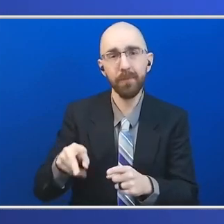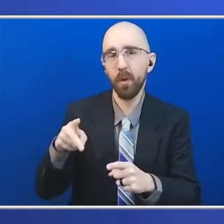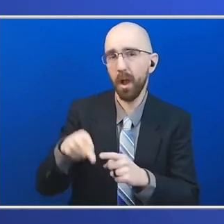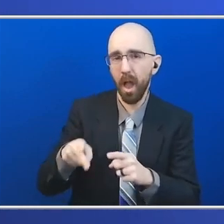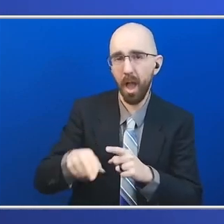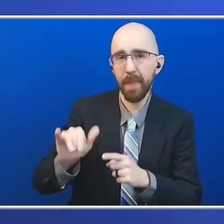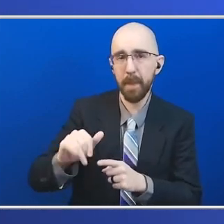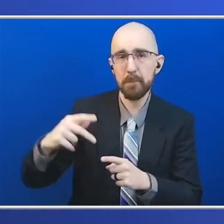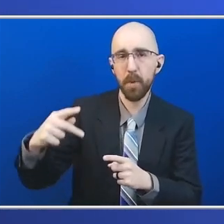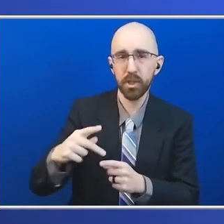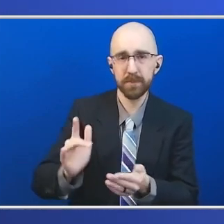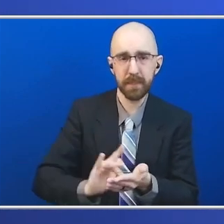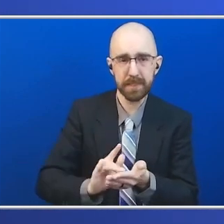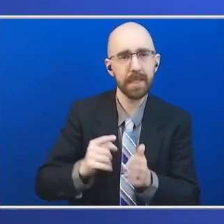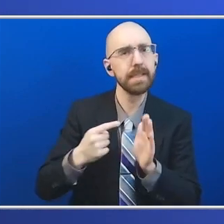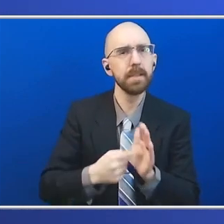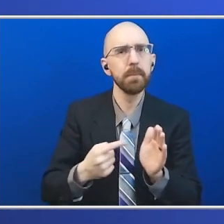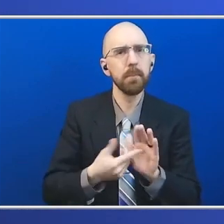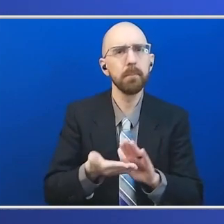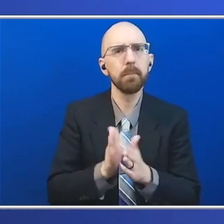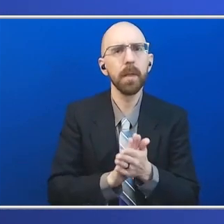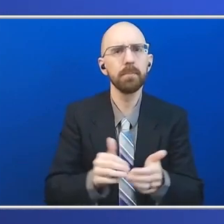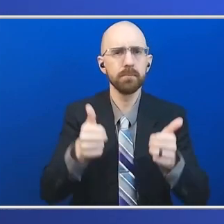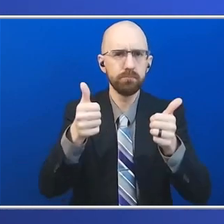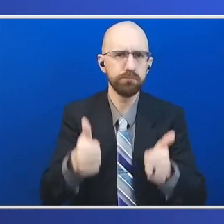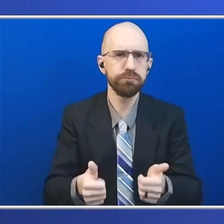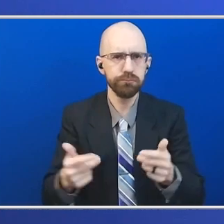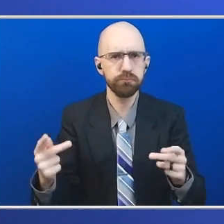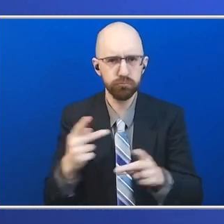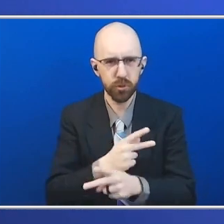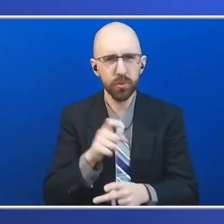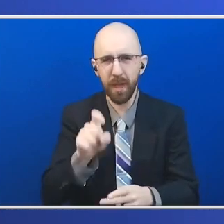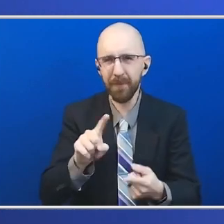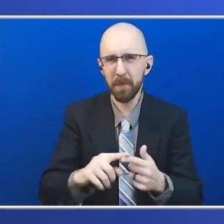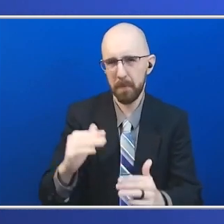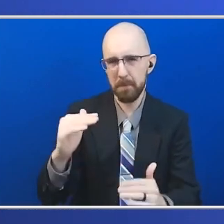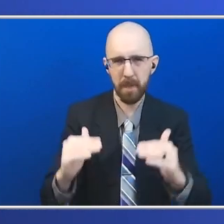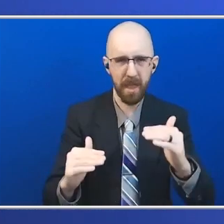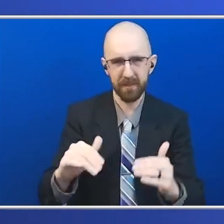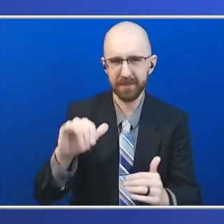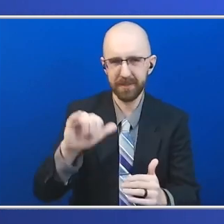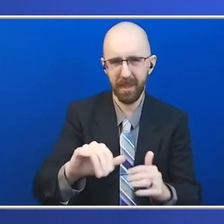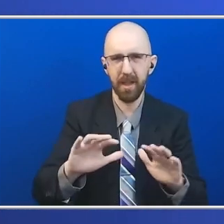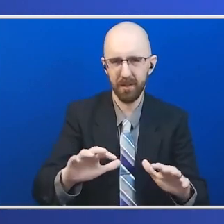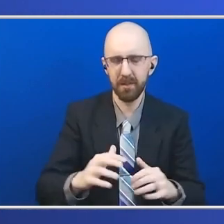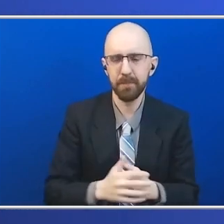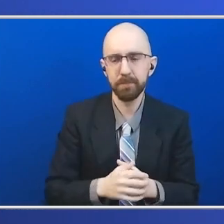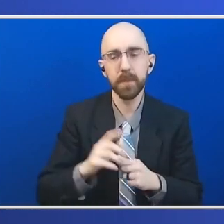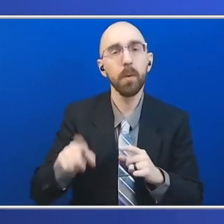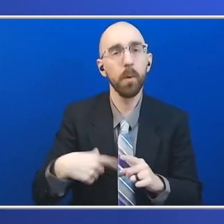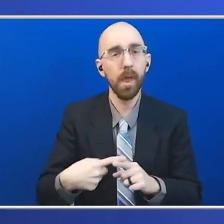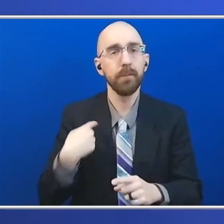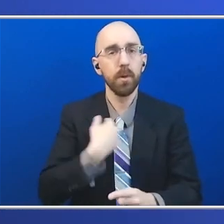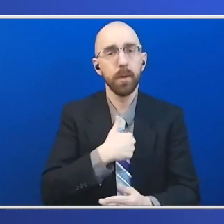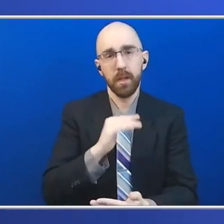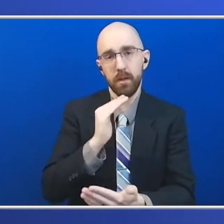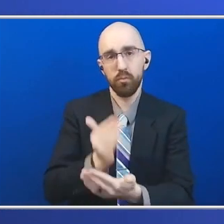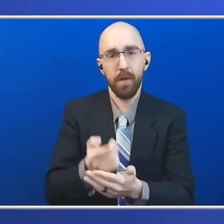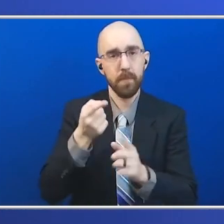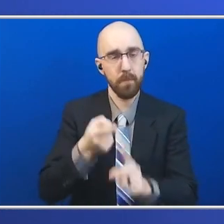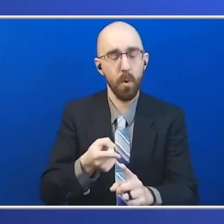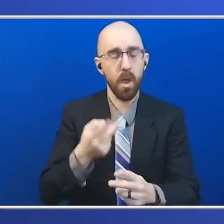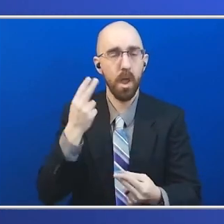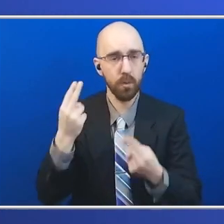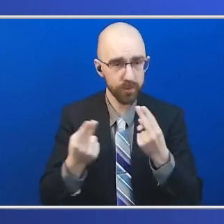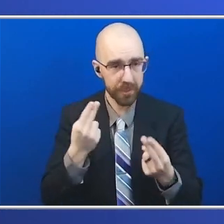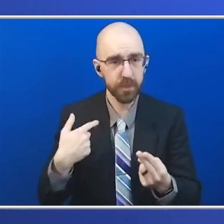their symptoms get worse. So it's one of those things we have to balance them. Once we get to the point that there are hallucinations, we first make sure there's